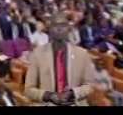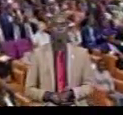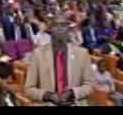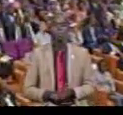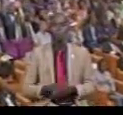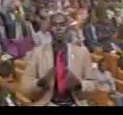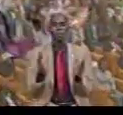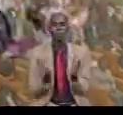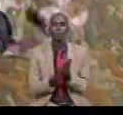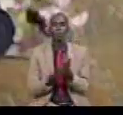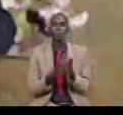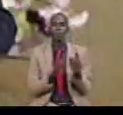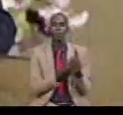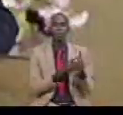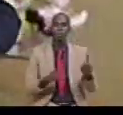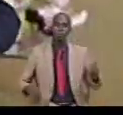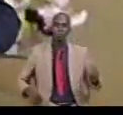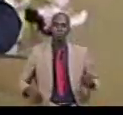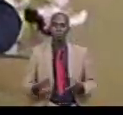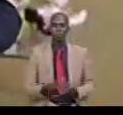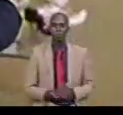Praise the Lord.